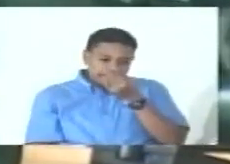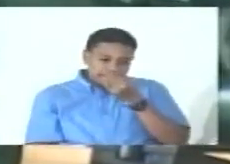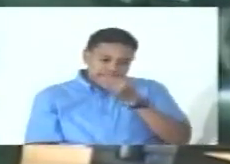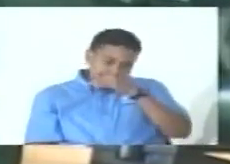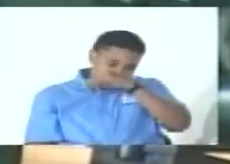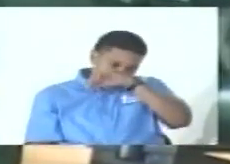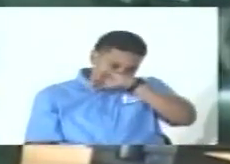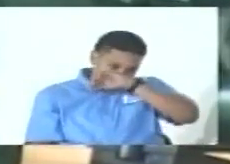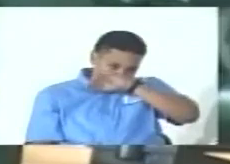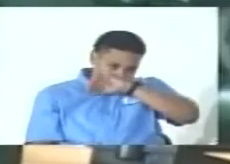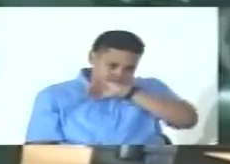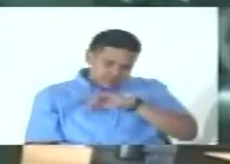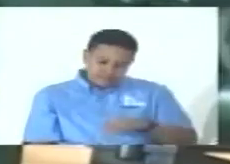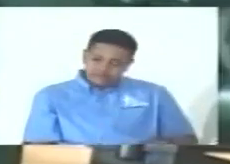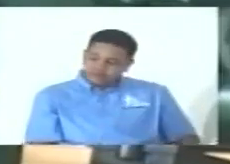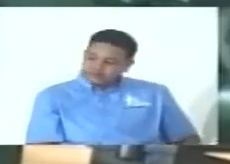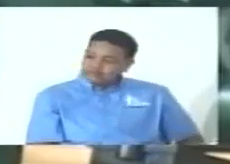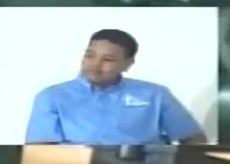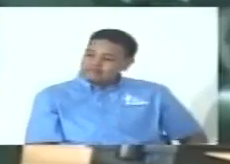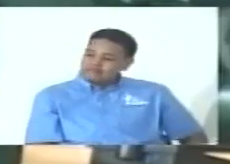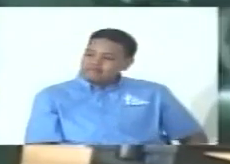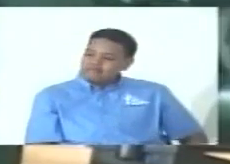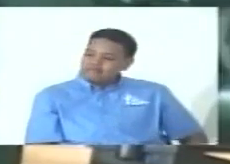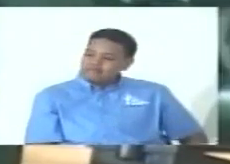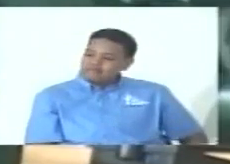Mr. President.